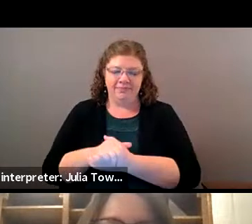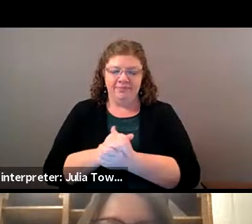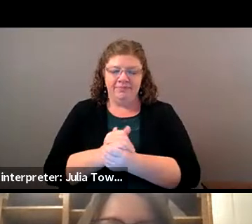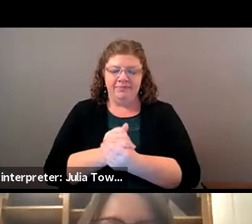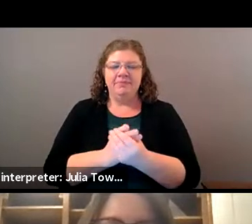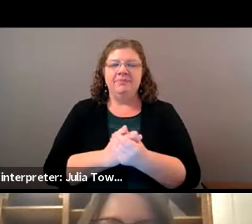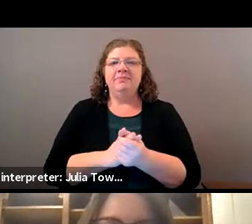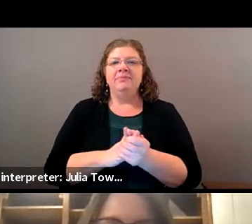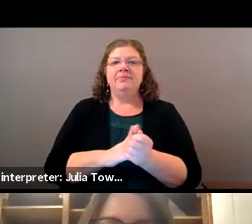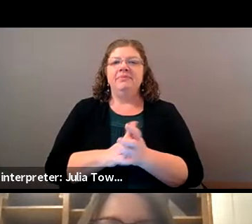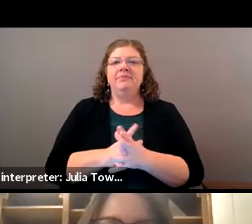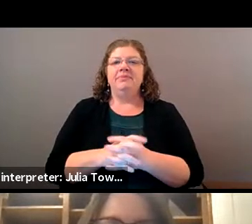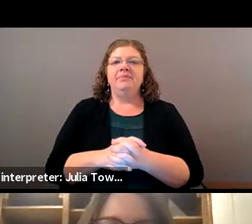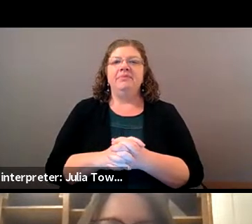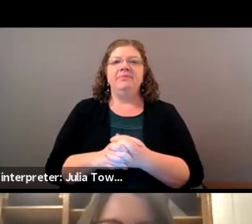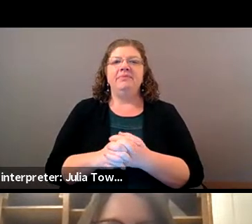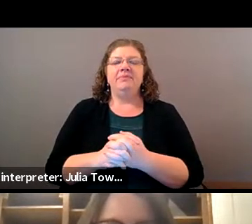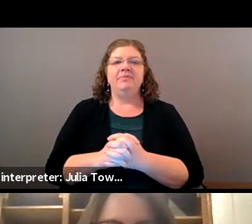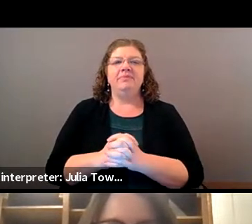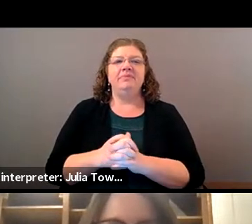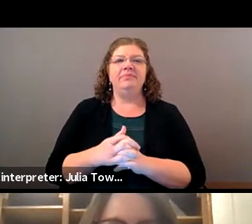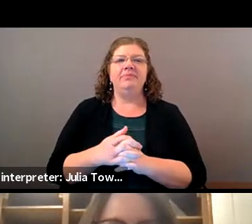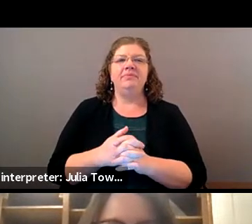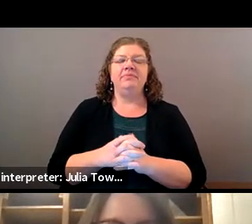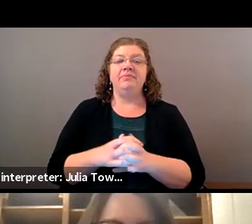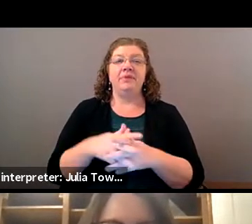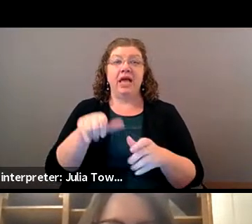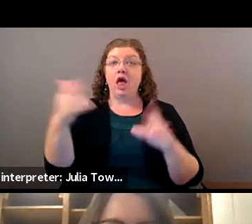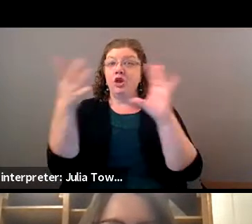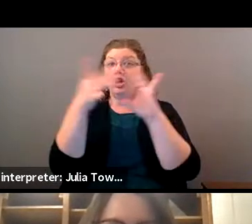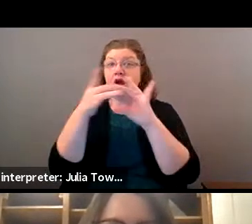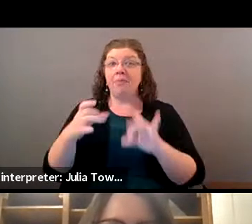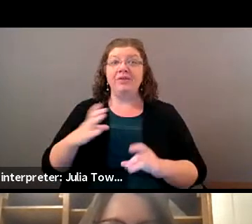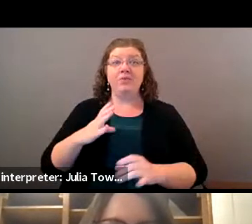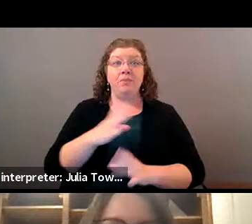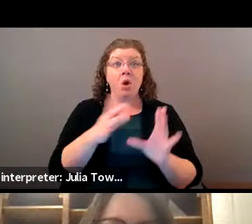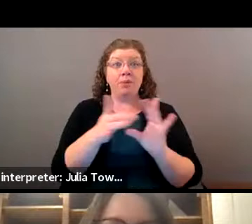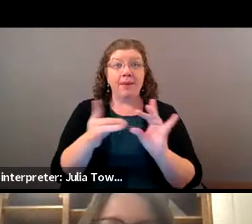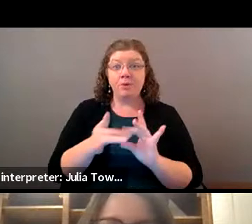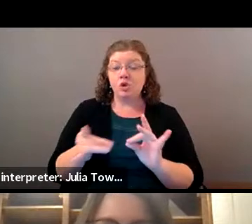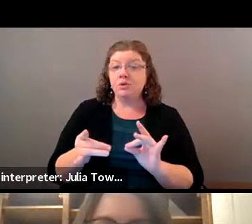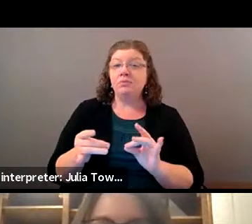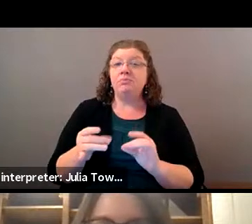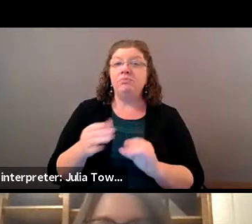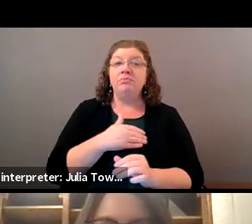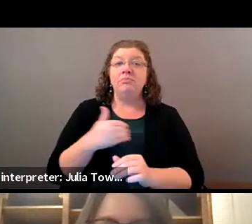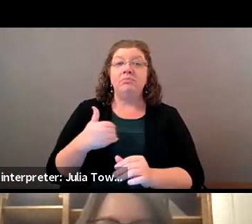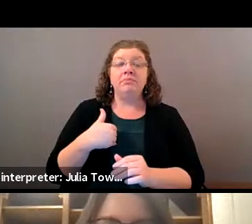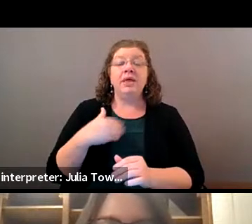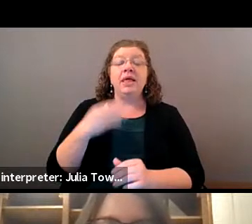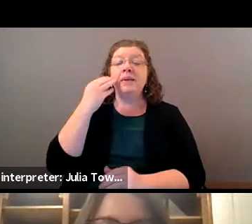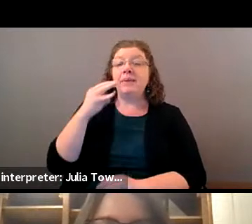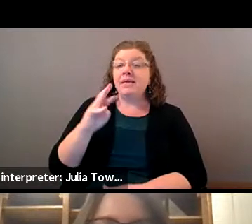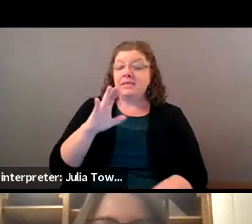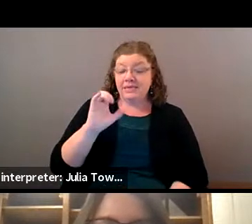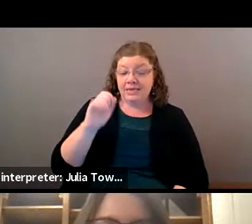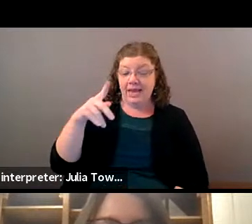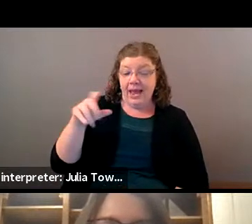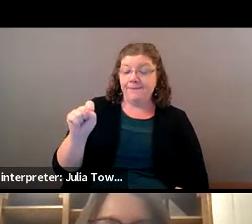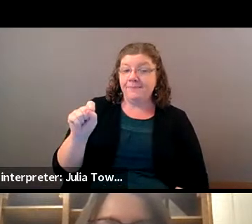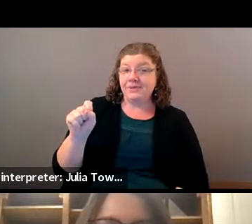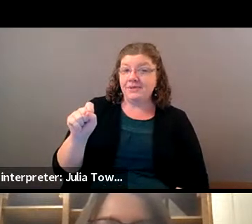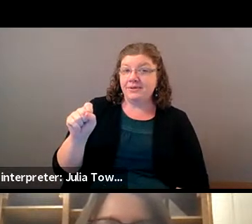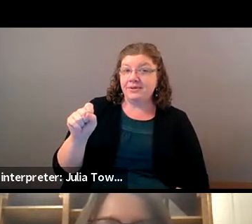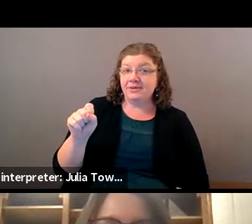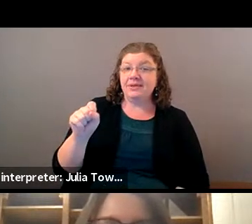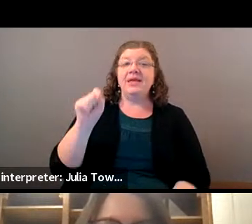Excellent, thank you. Thanks. Any other comments from board members? Ms. Capps. Yeah,